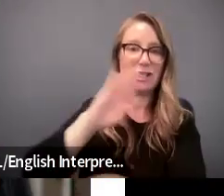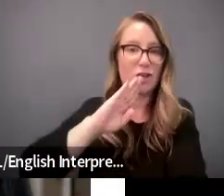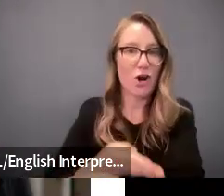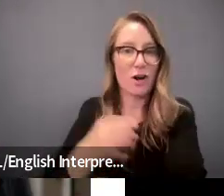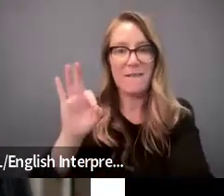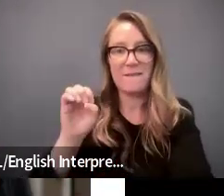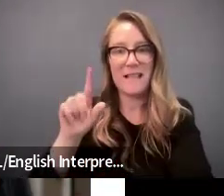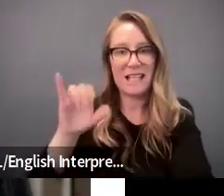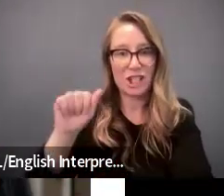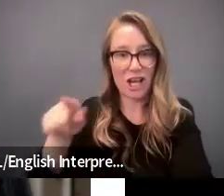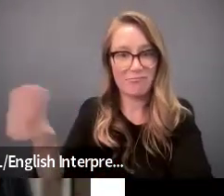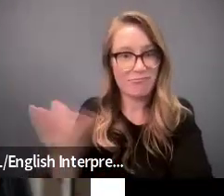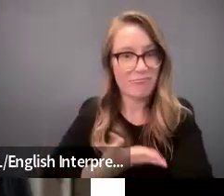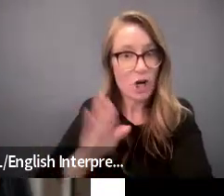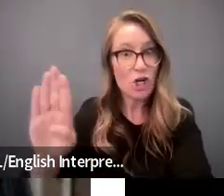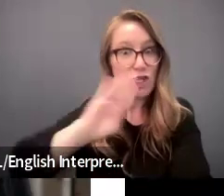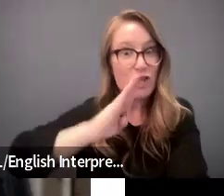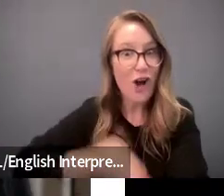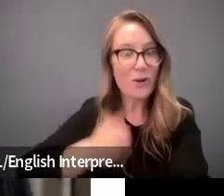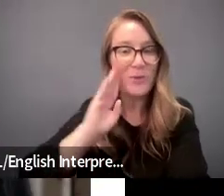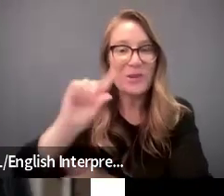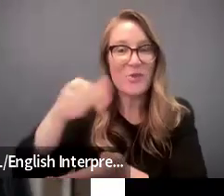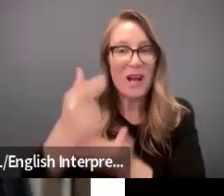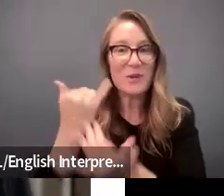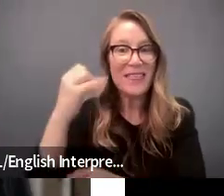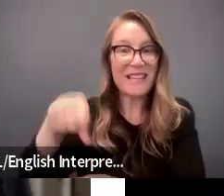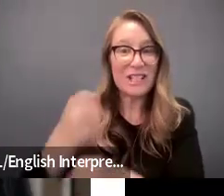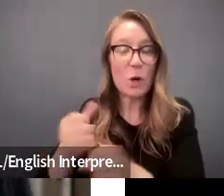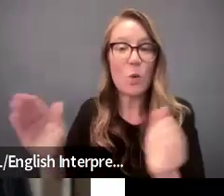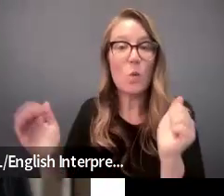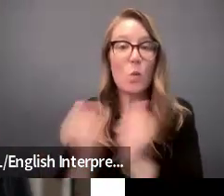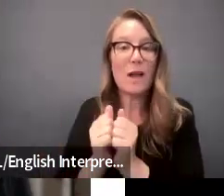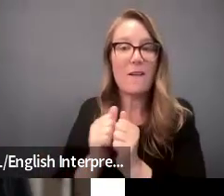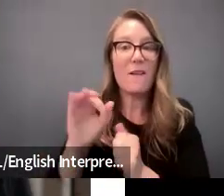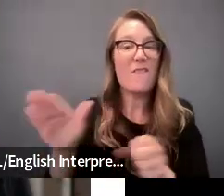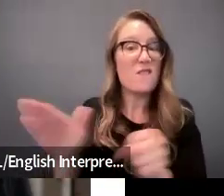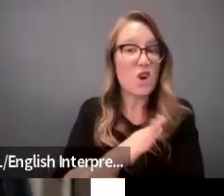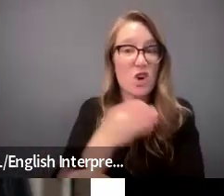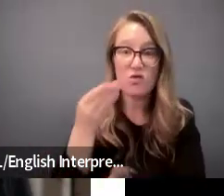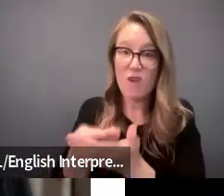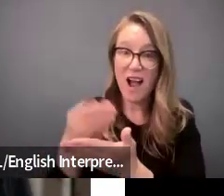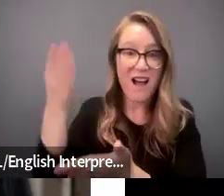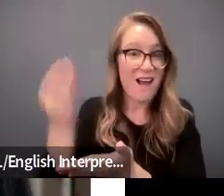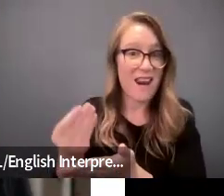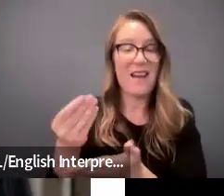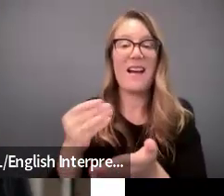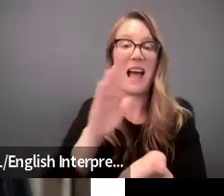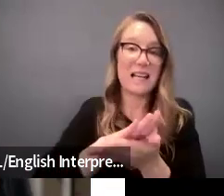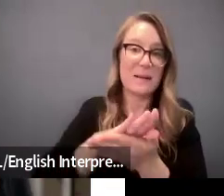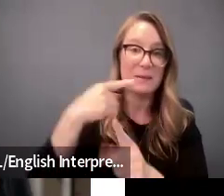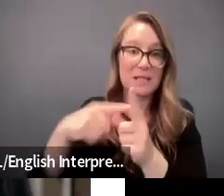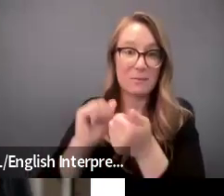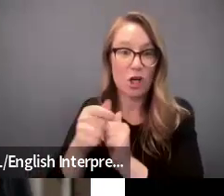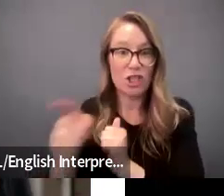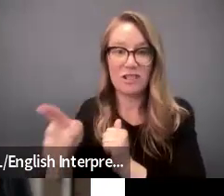Felicia, who told me that her daughter was graduating this year with a full ride academic and sports scholarship. Here she is